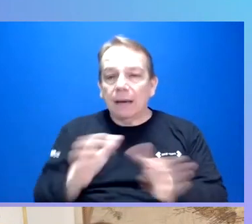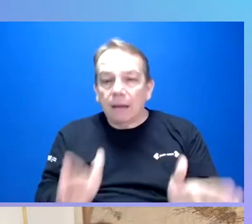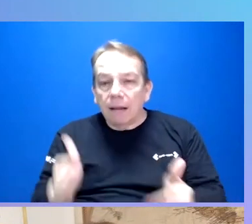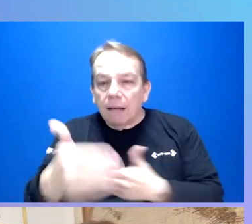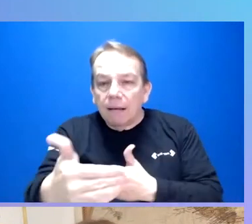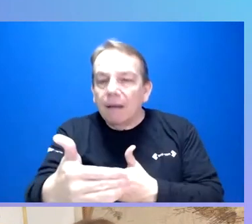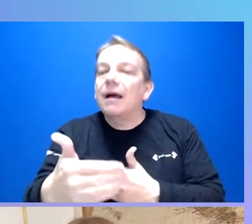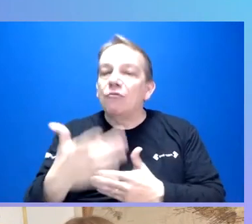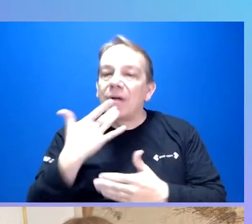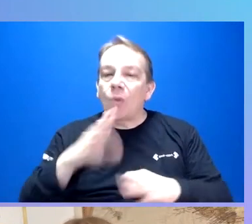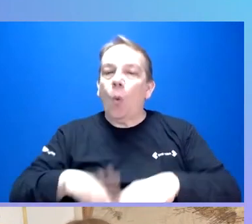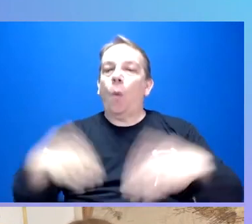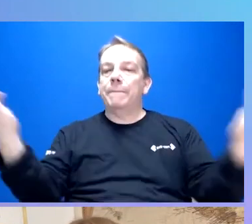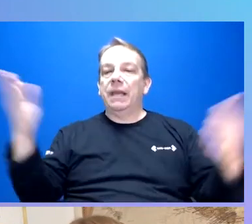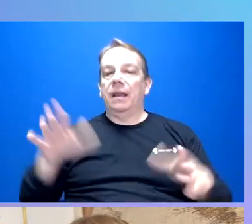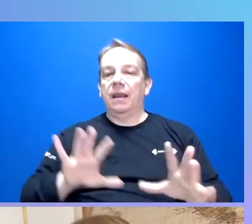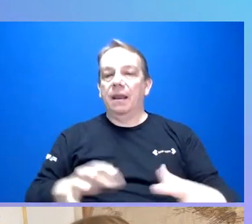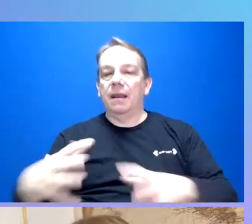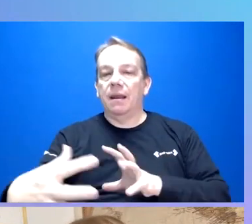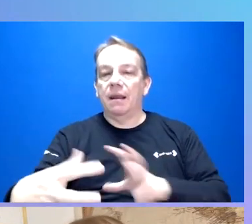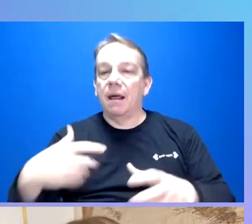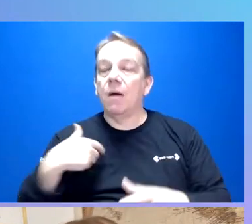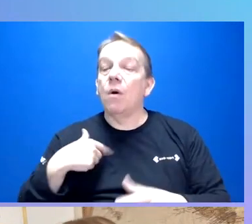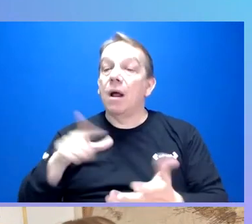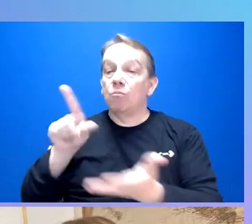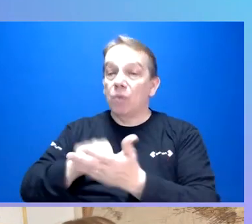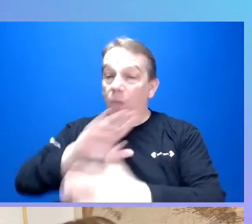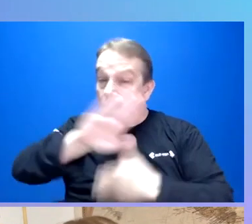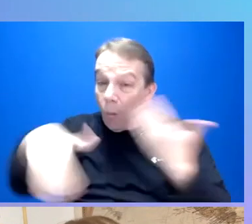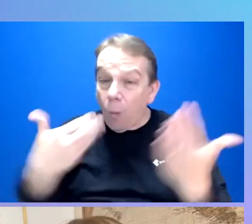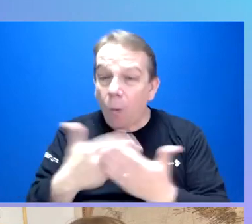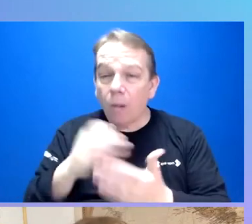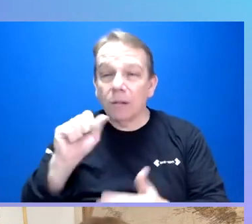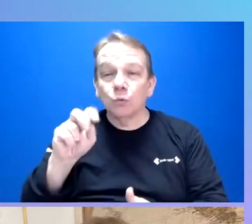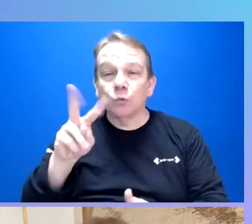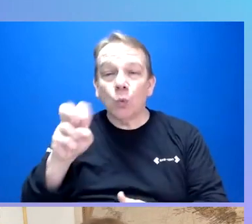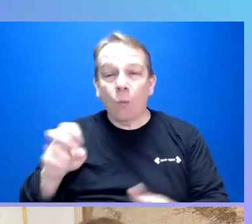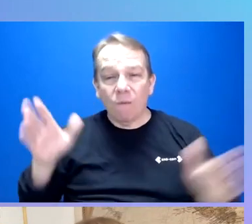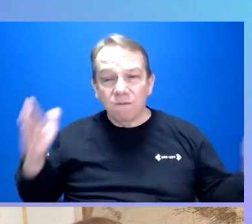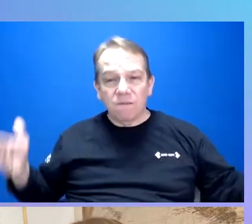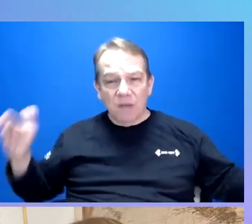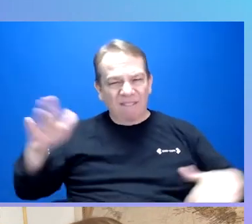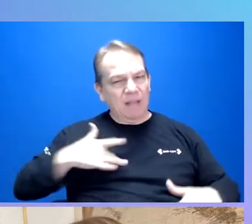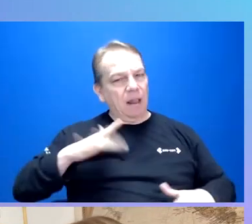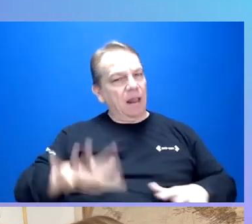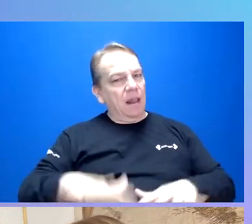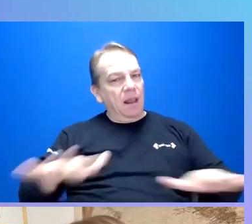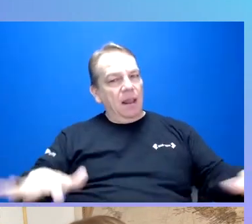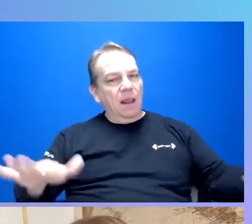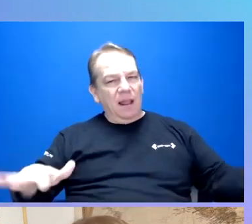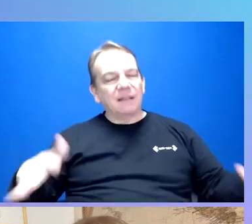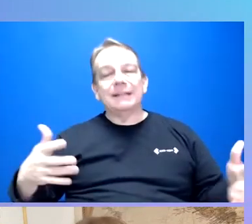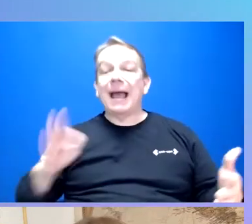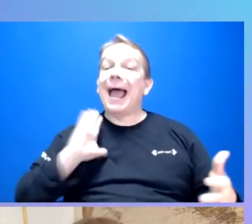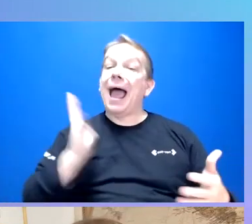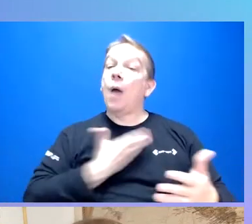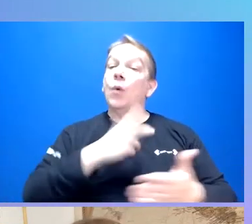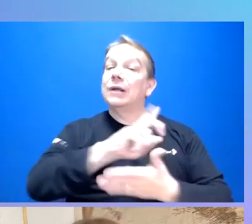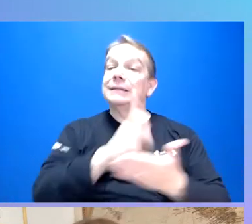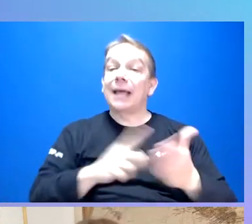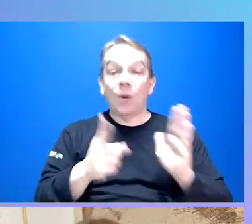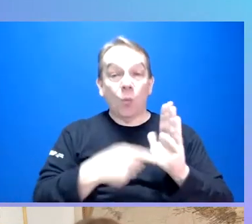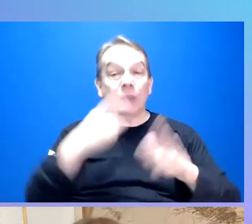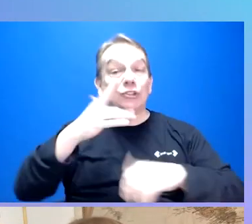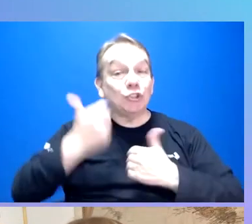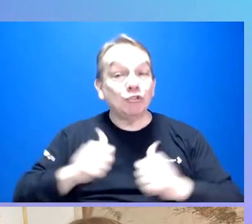kettle. We'd want to 3D print the entire shape of the cast iron stove. Our design is never done. So we keep